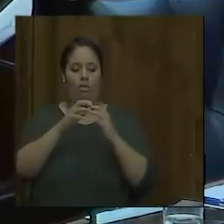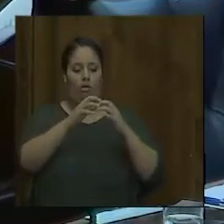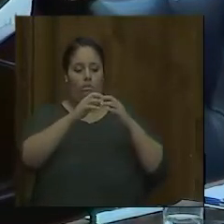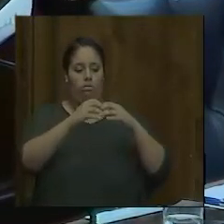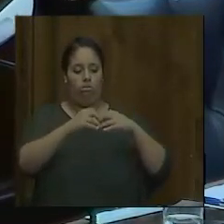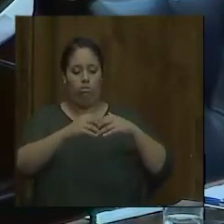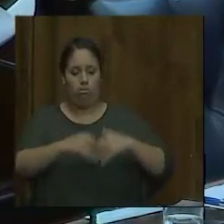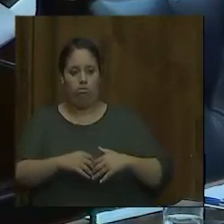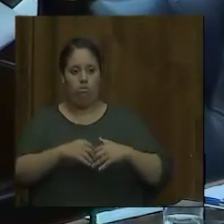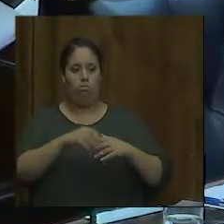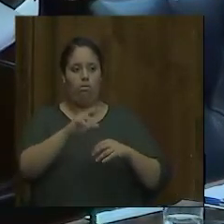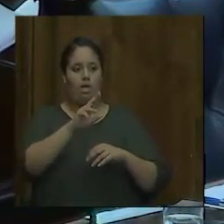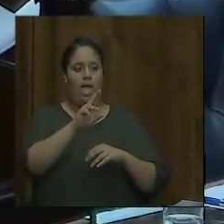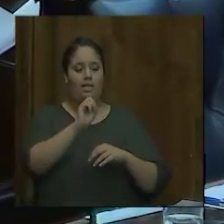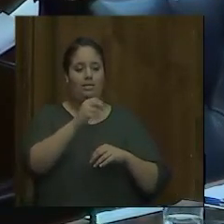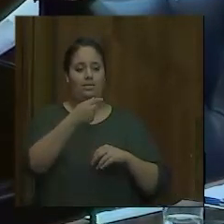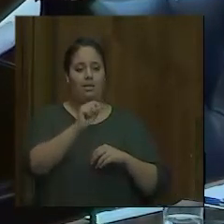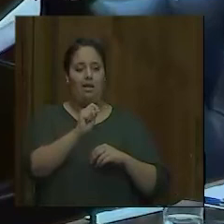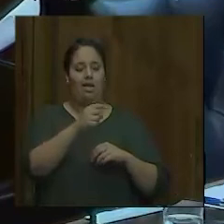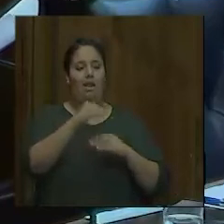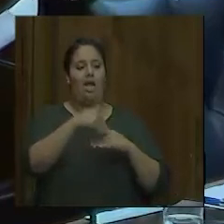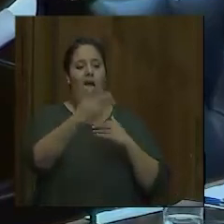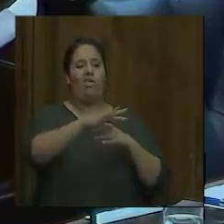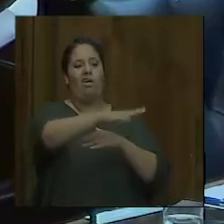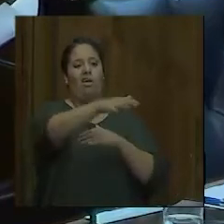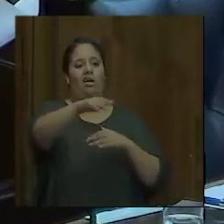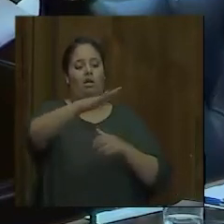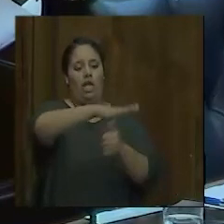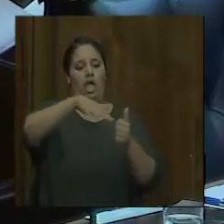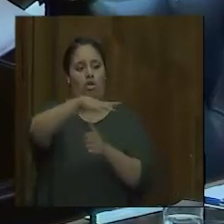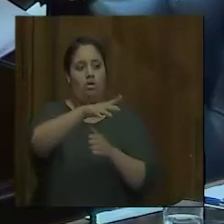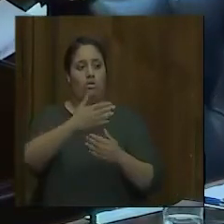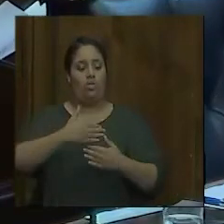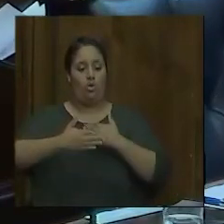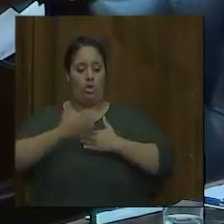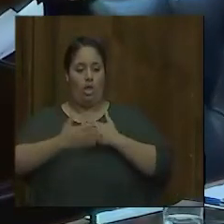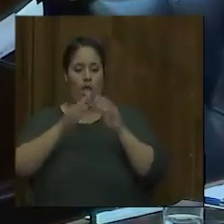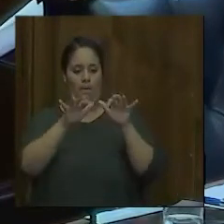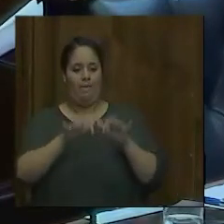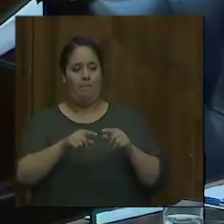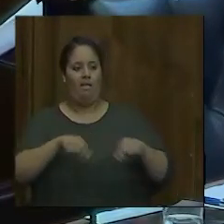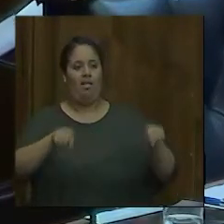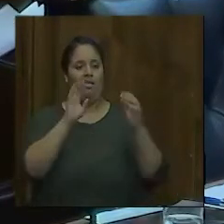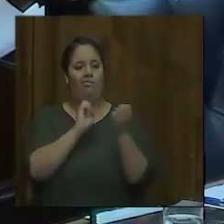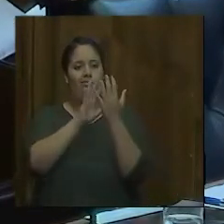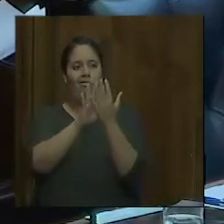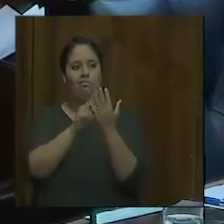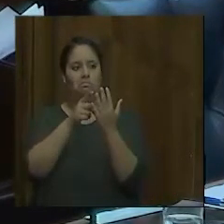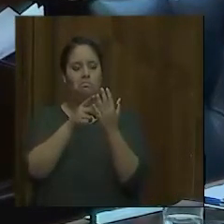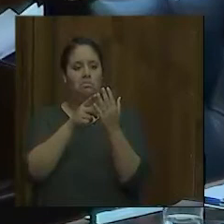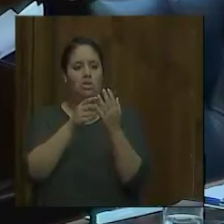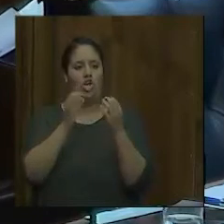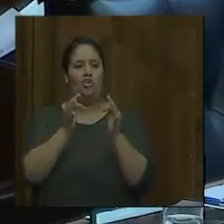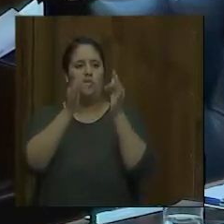down Eidsig and other Cape Flats societies where young people are facing a bleak